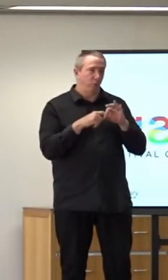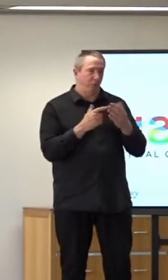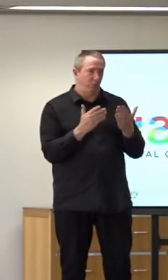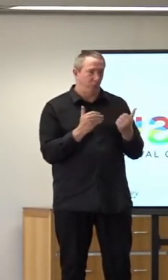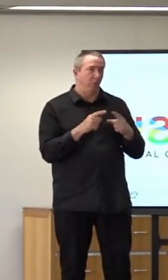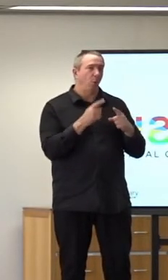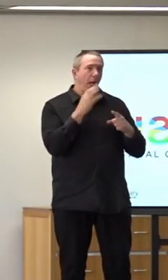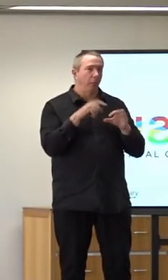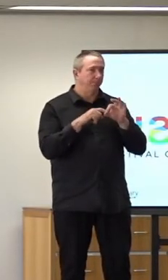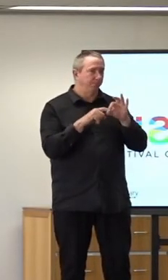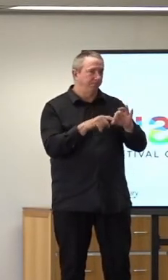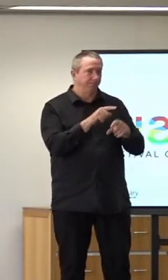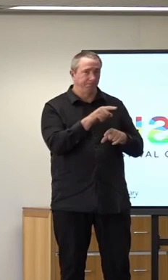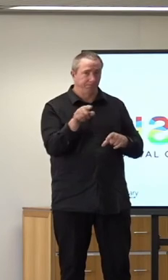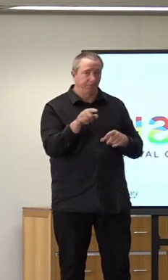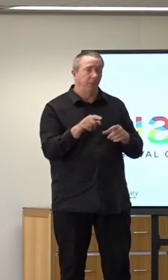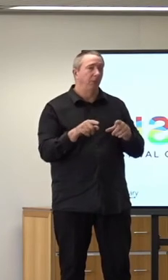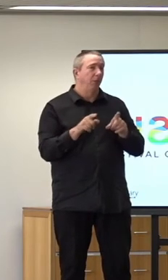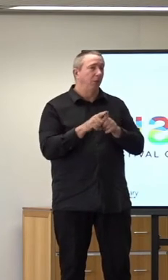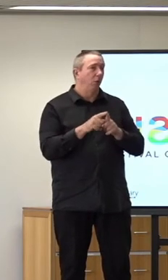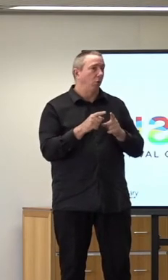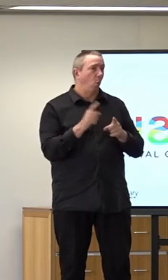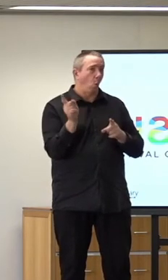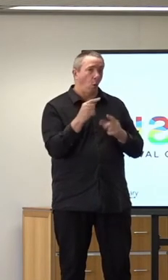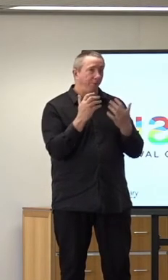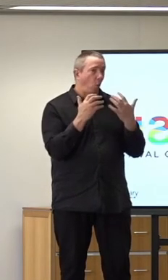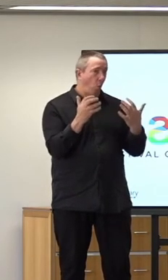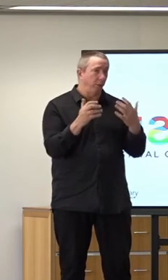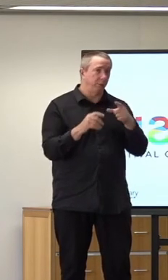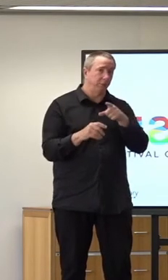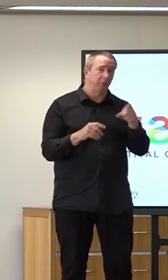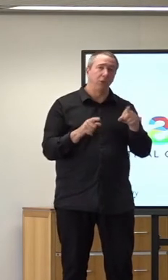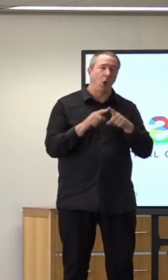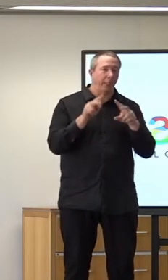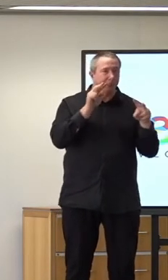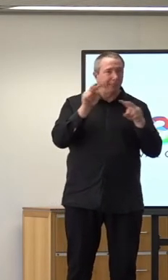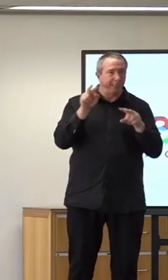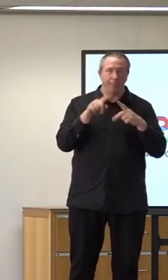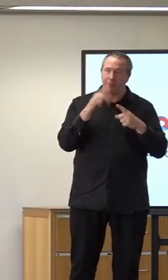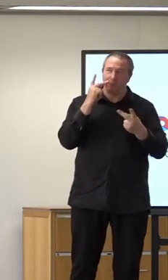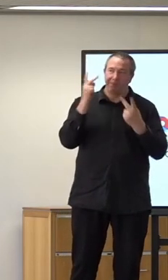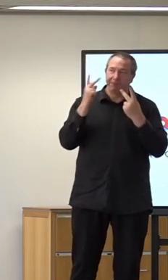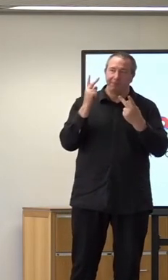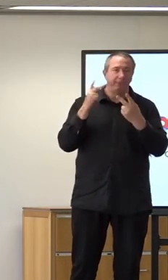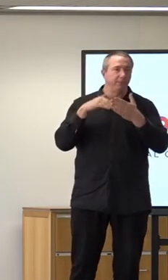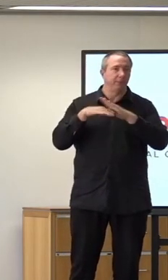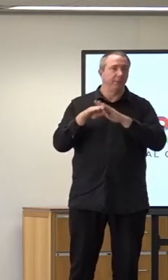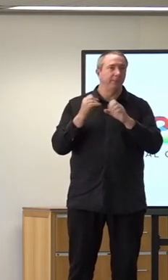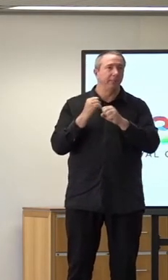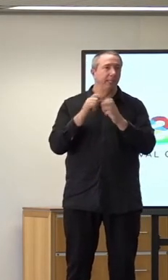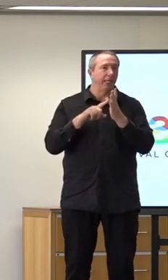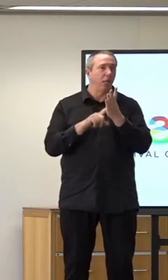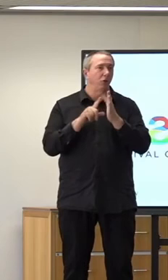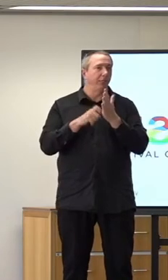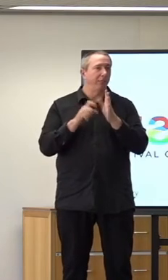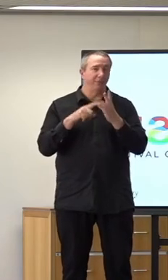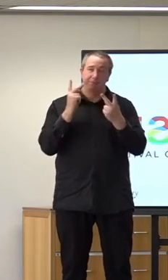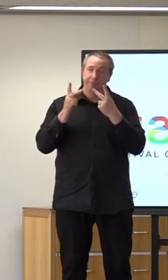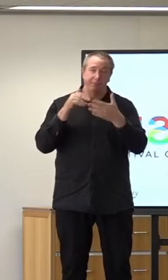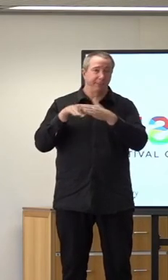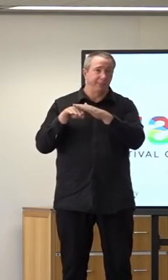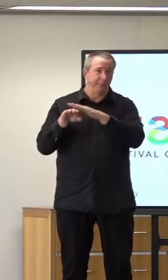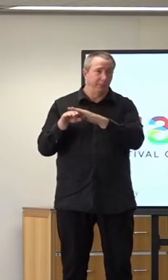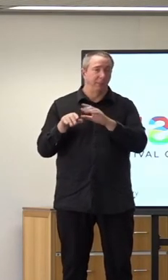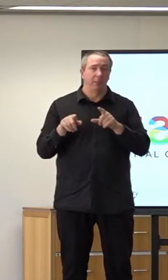an audience is, you know, you're all audiences, spectators, visitors to art galleries.